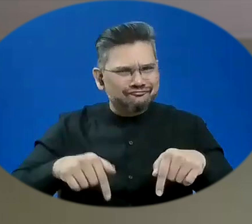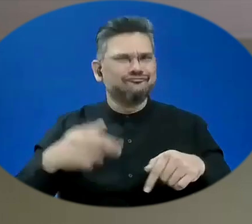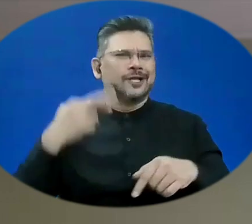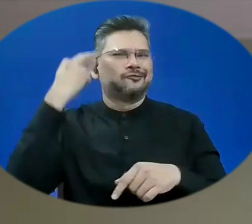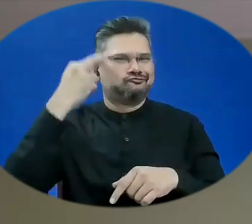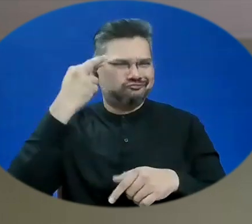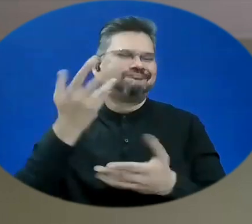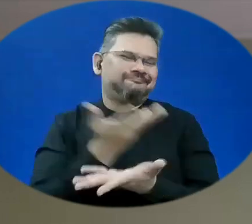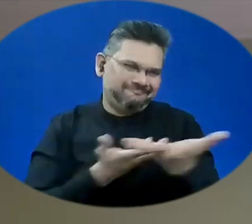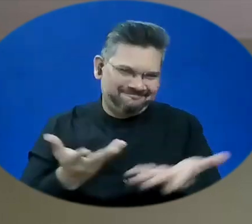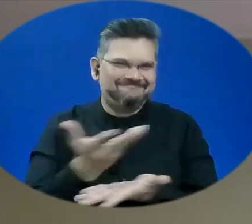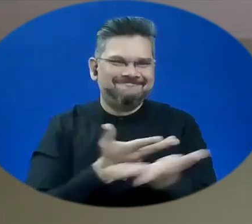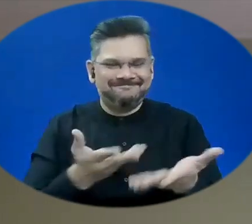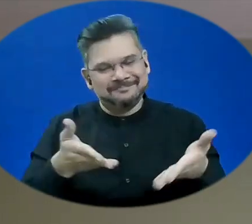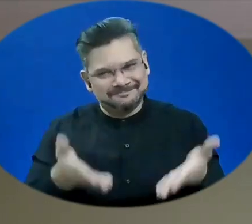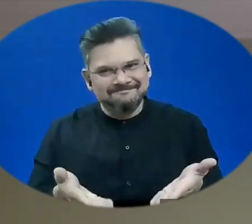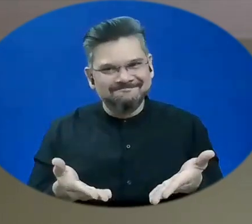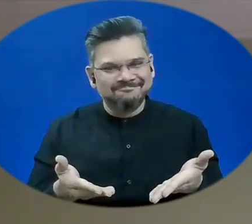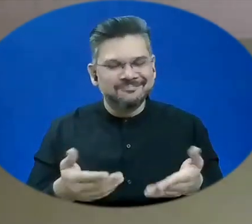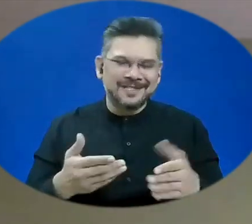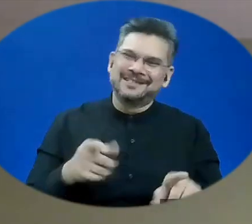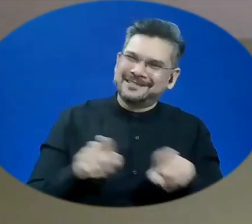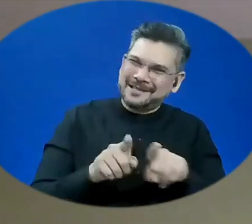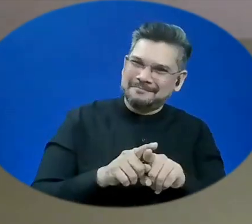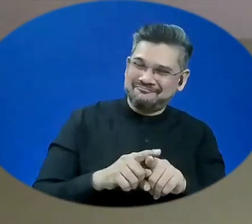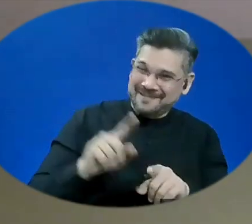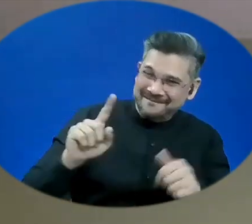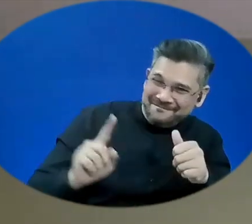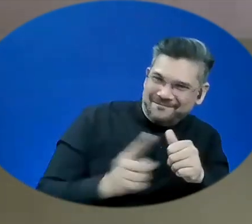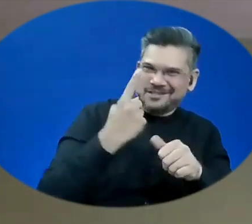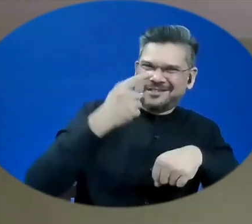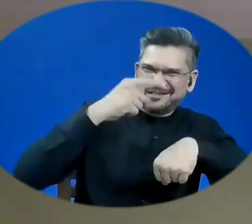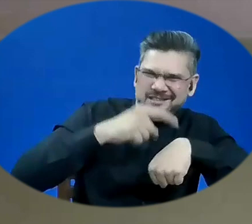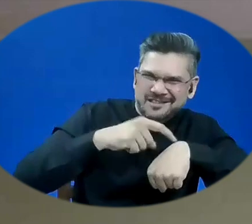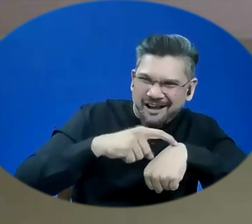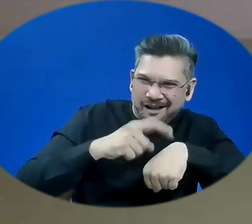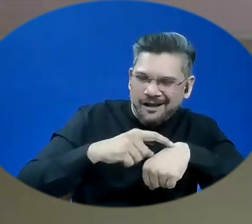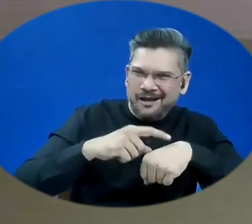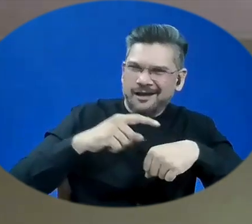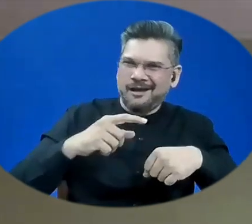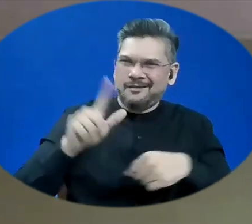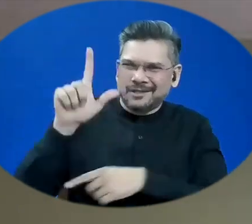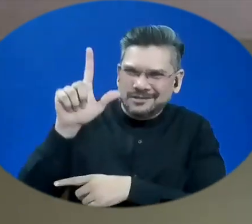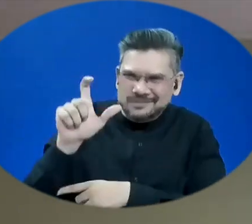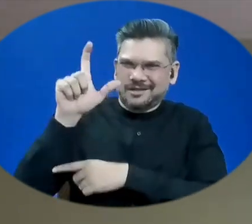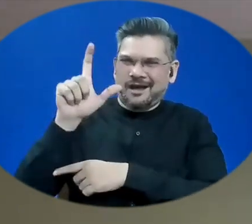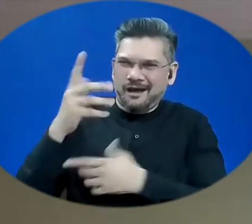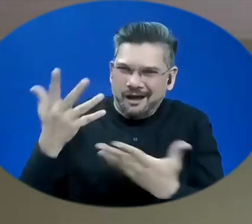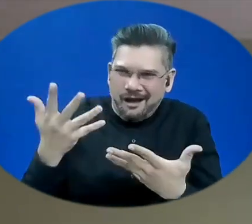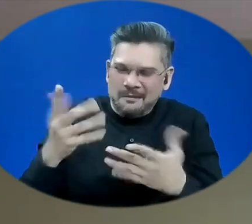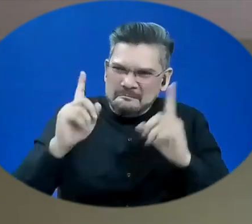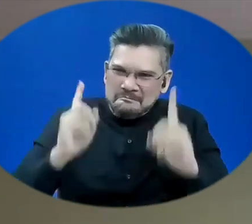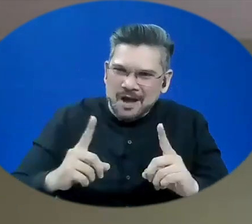even that initial conversation, being brave enough to continue to ask providers for what is